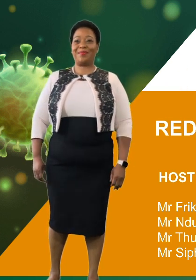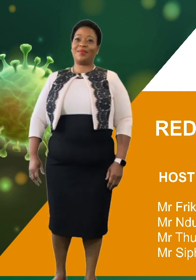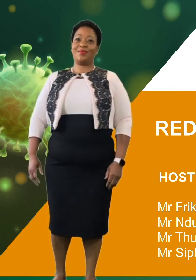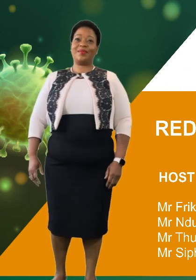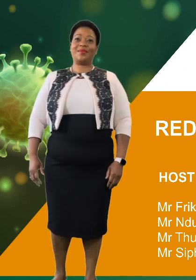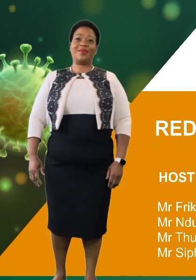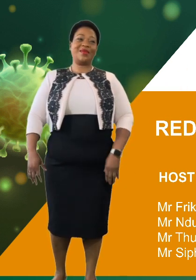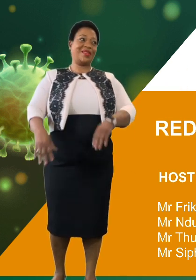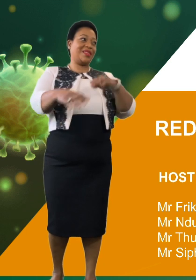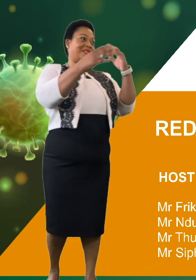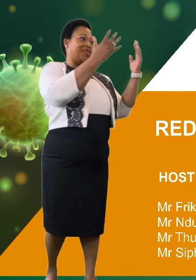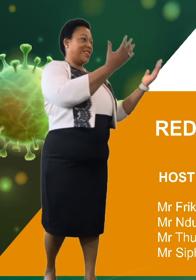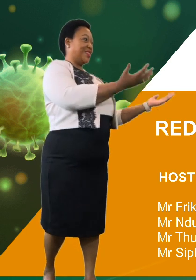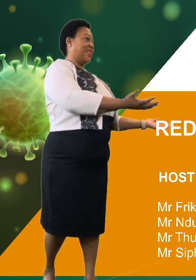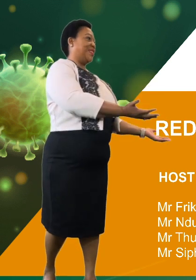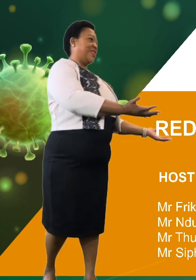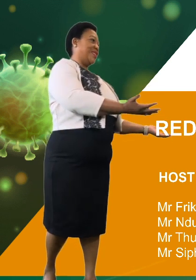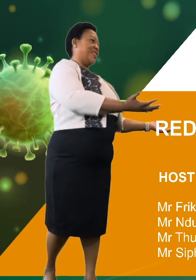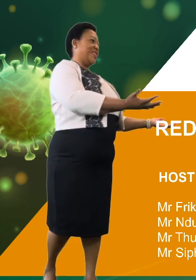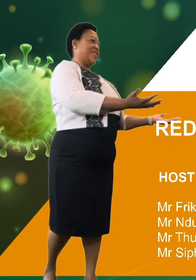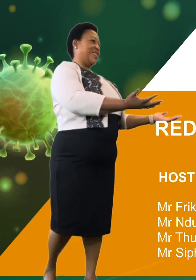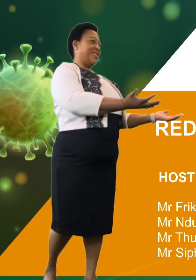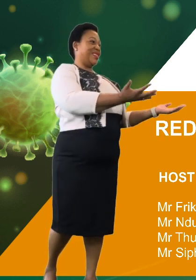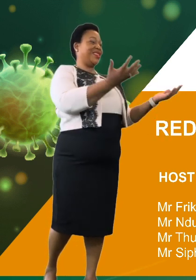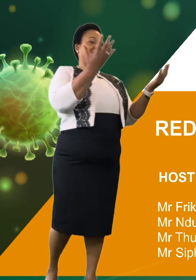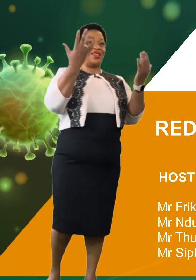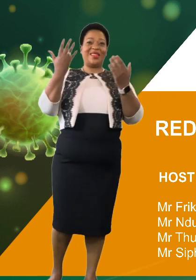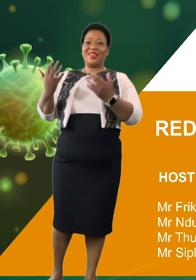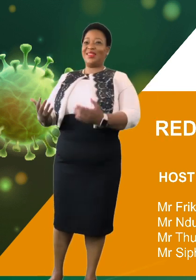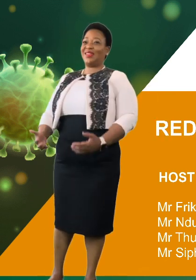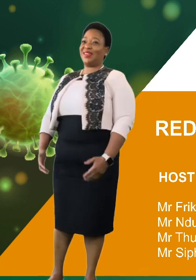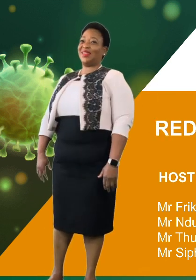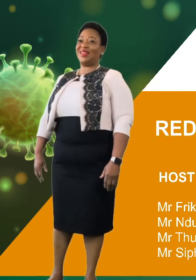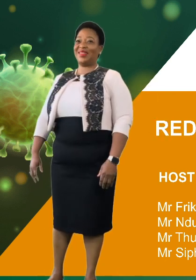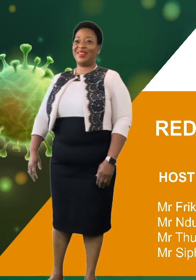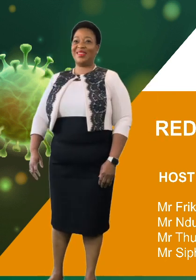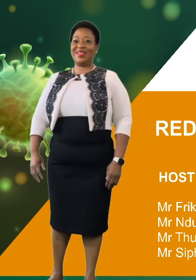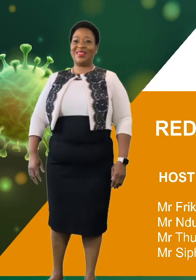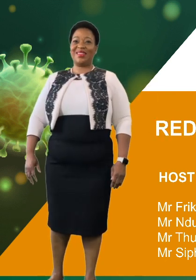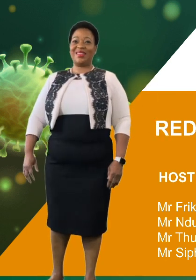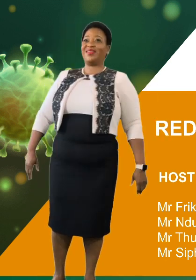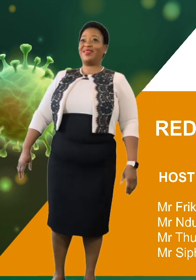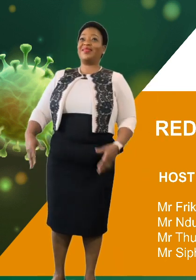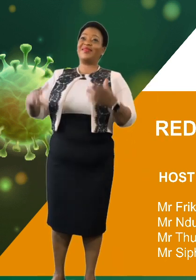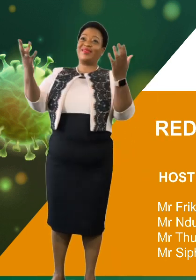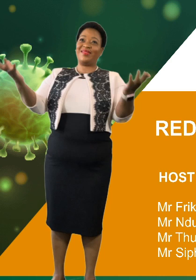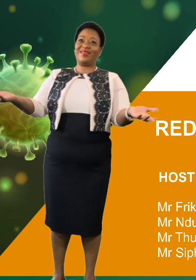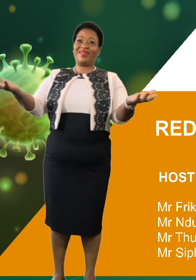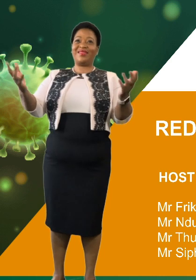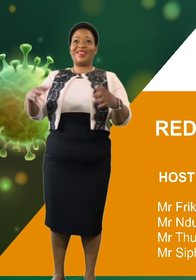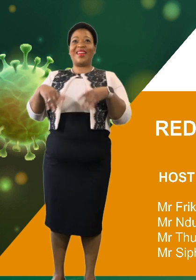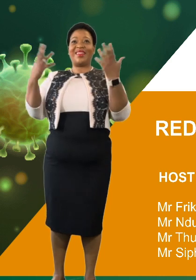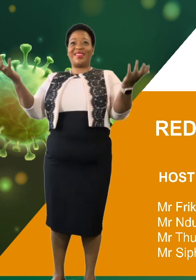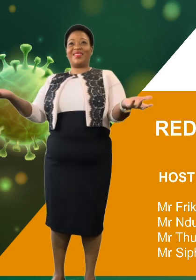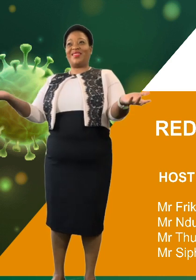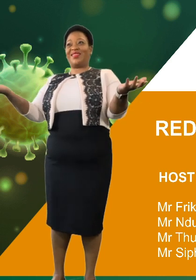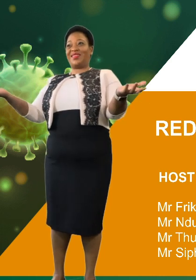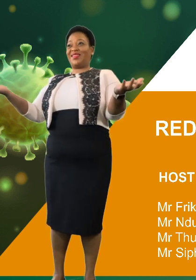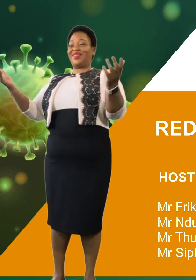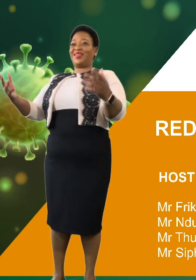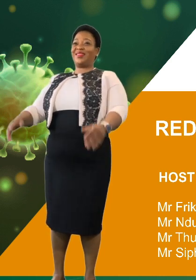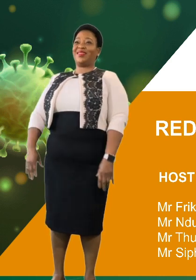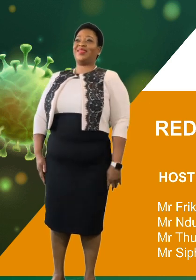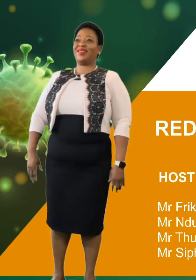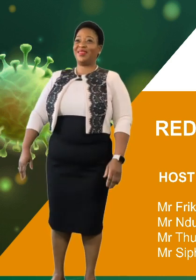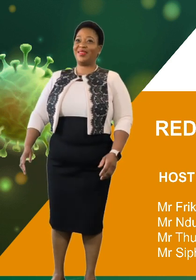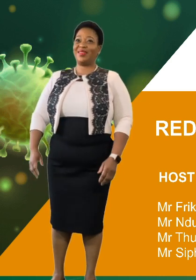work stream, we've also not been able to actually get together. And if I say get together, let me rather say to Zoom